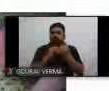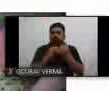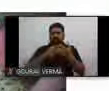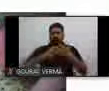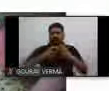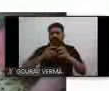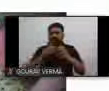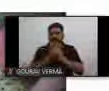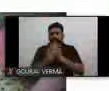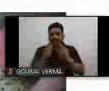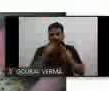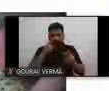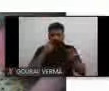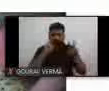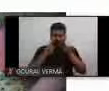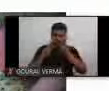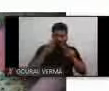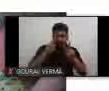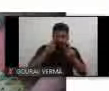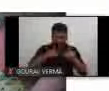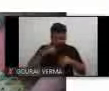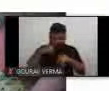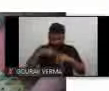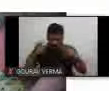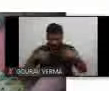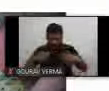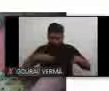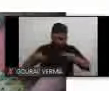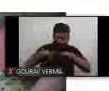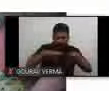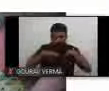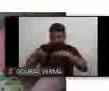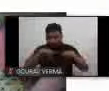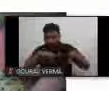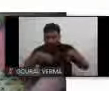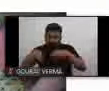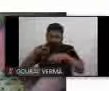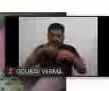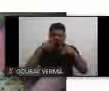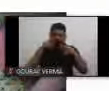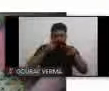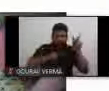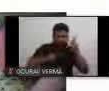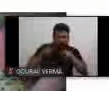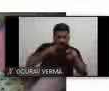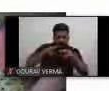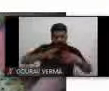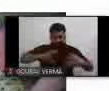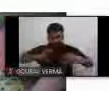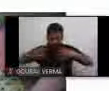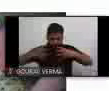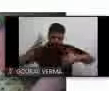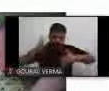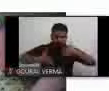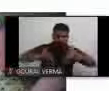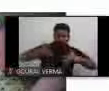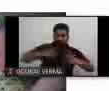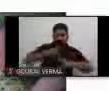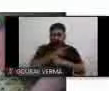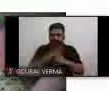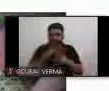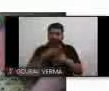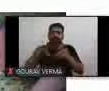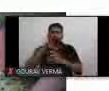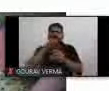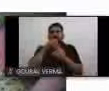mein dekhte hain aur simultaneously motor activity bhi kar rahe hain. So visual motor activity dono saath mein hota hai. So this is